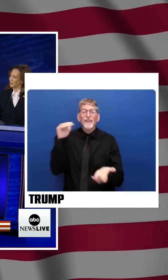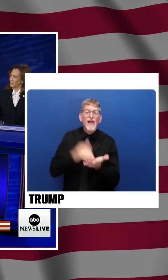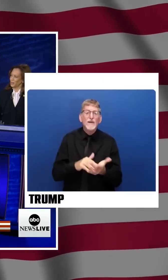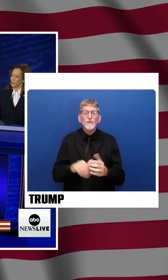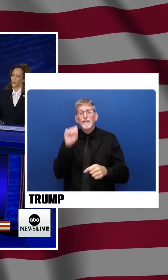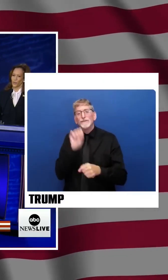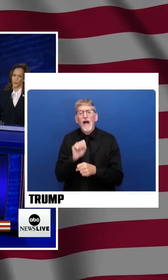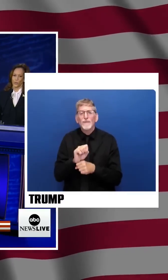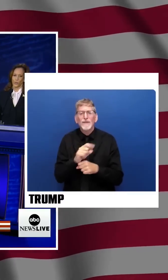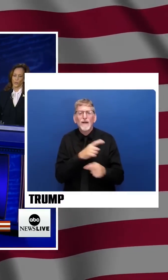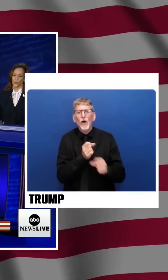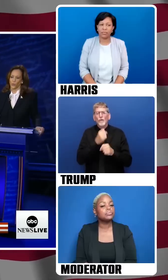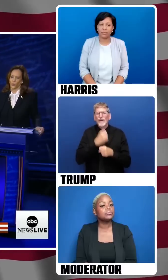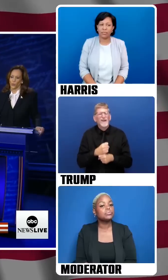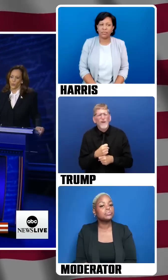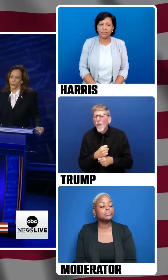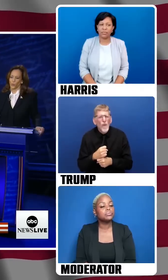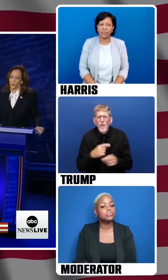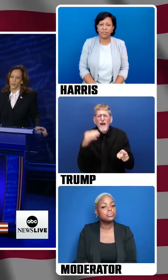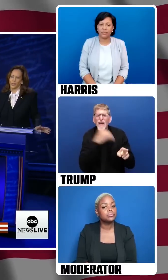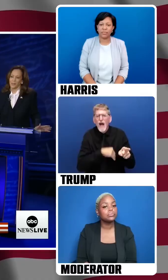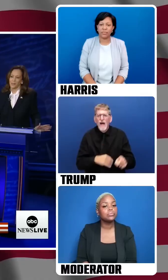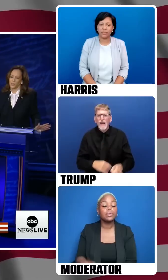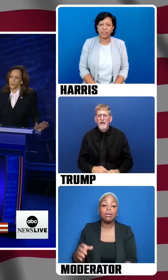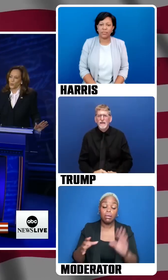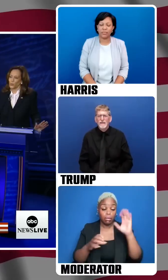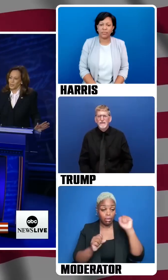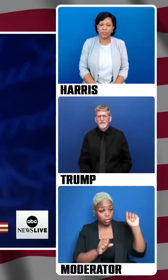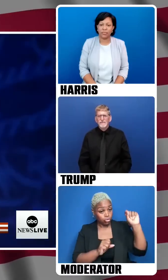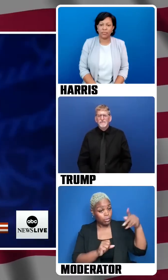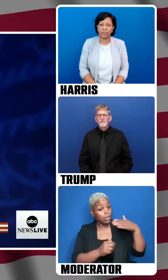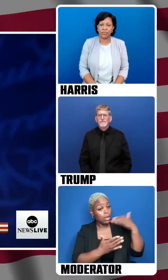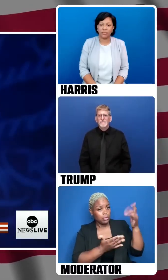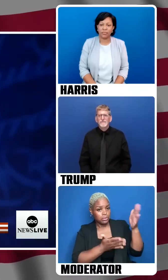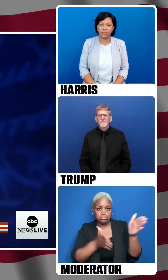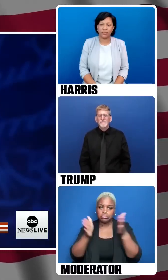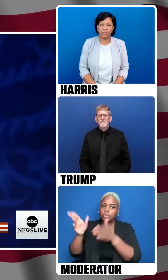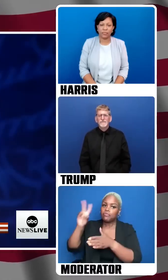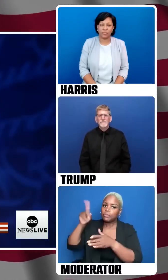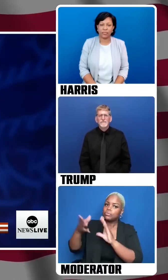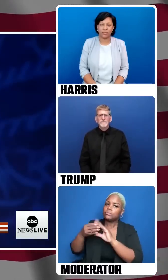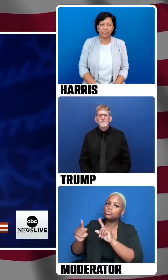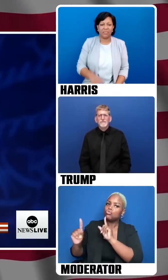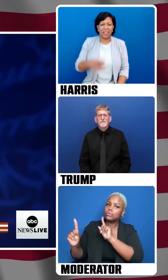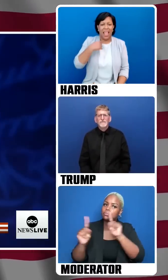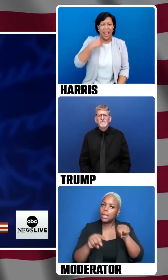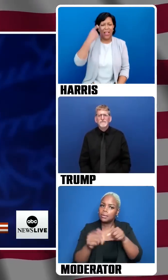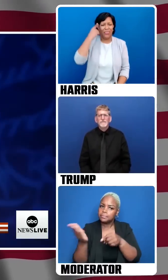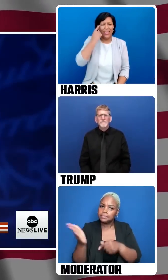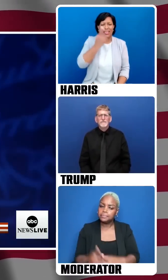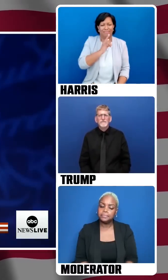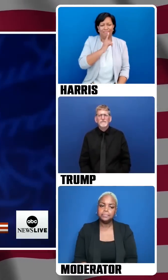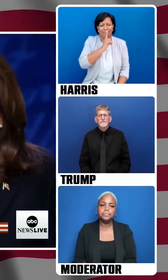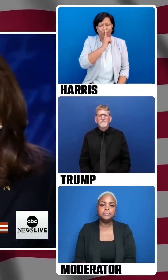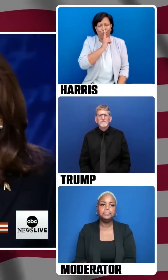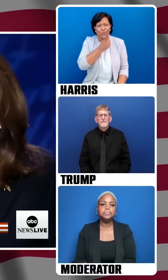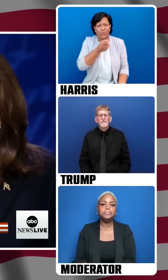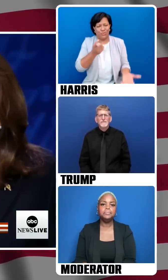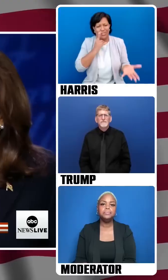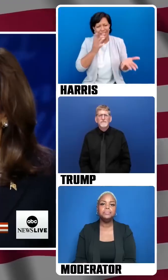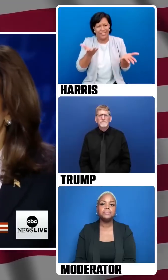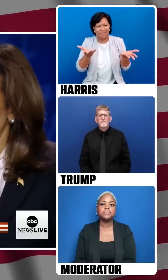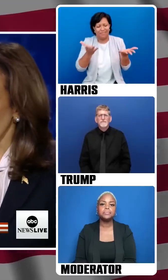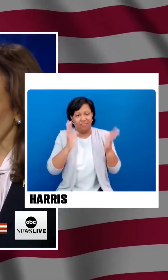out to be a fraud. President Trump, thank you. I'll let you respond, Vice President Harris. Well, I think this is so rich coming from someone who has been